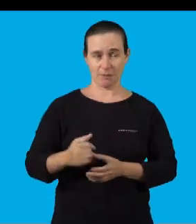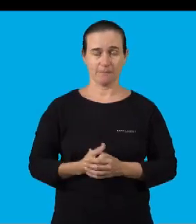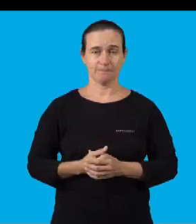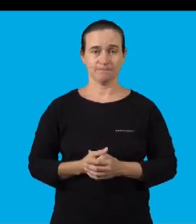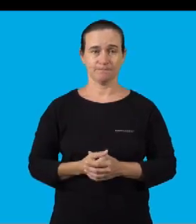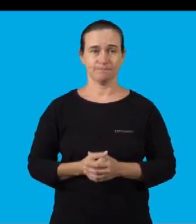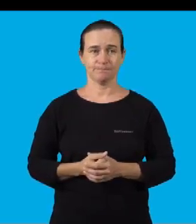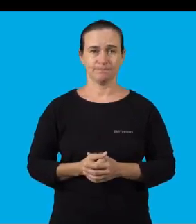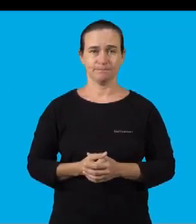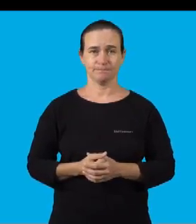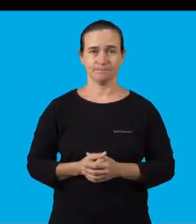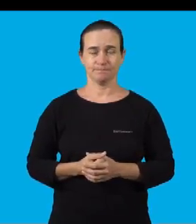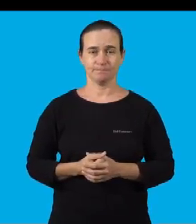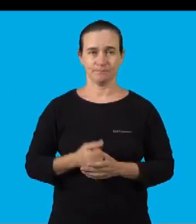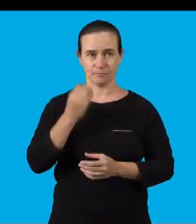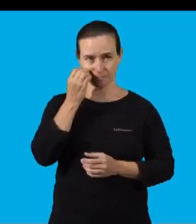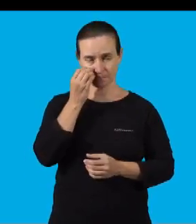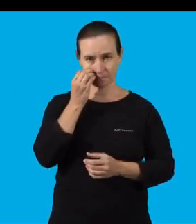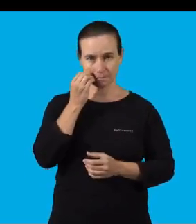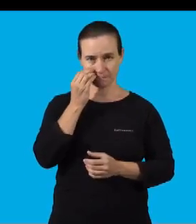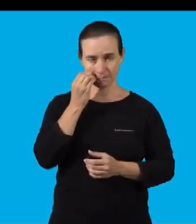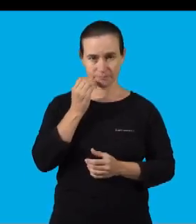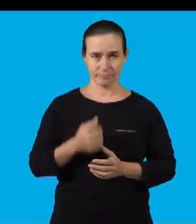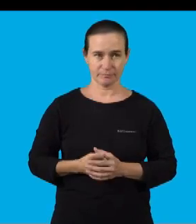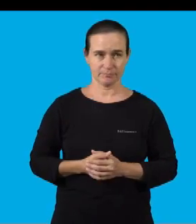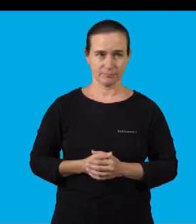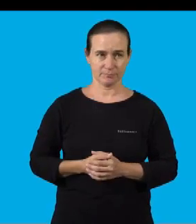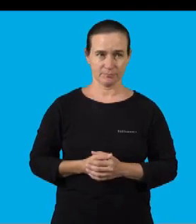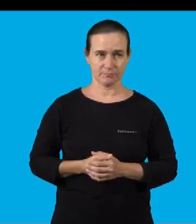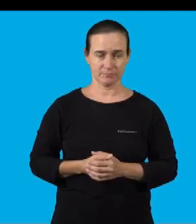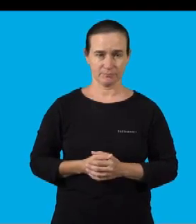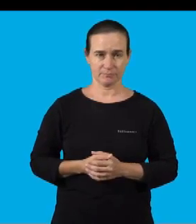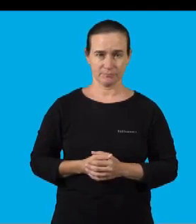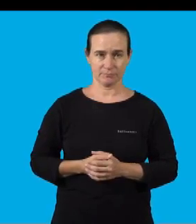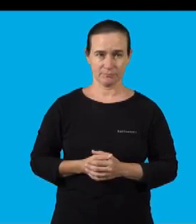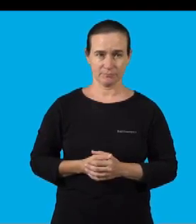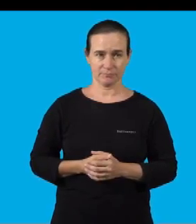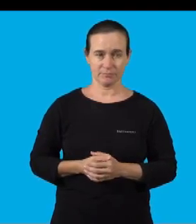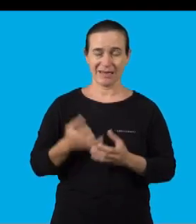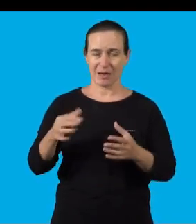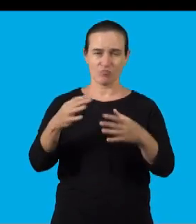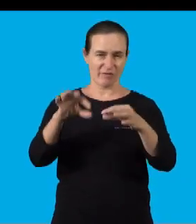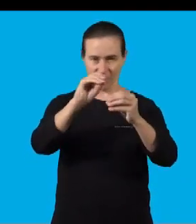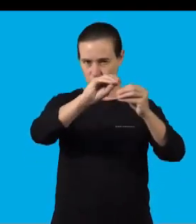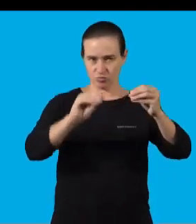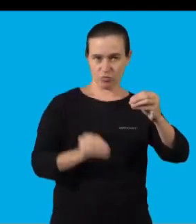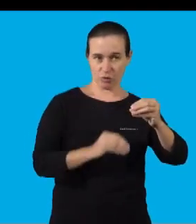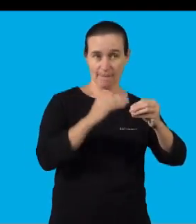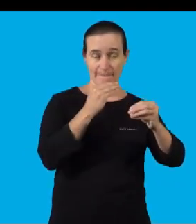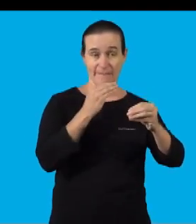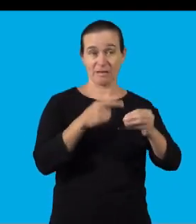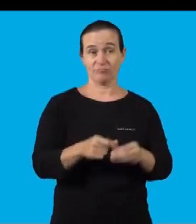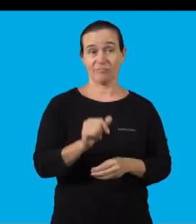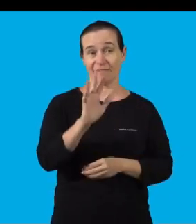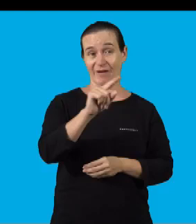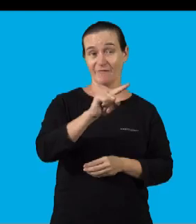3n divided by 5 exponent n minus 1. Now, when we substitute here, that's going to be